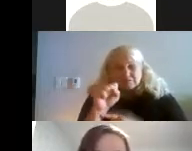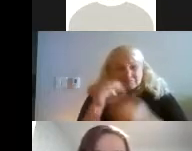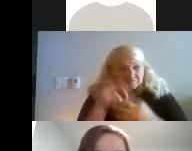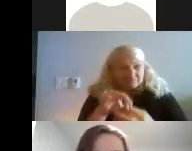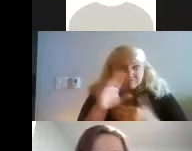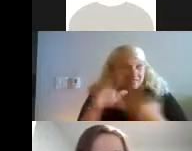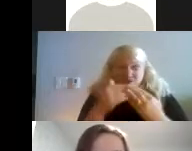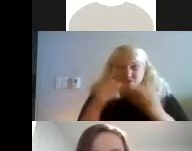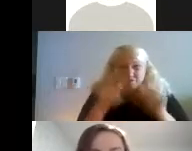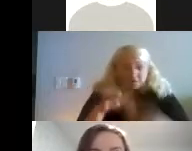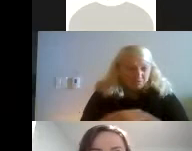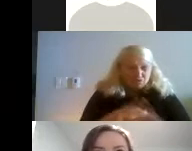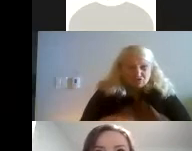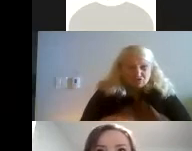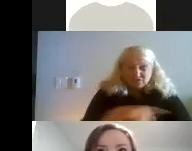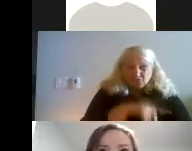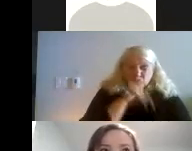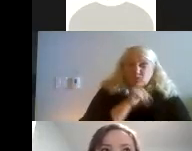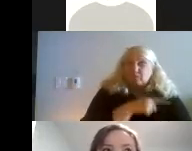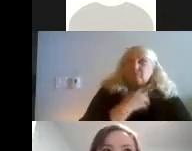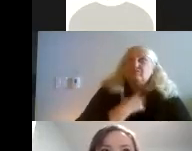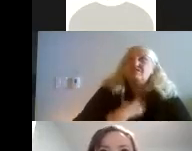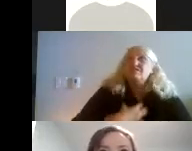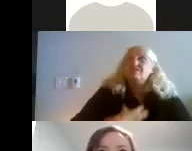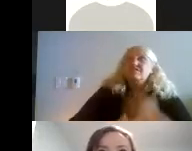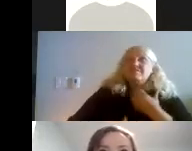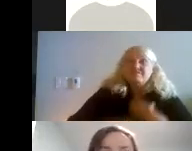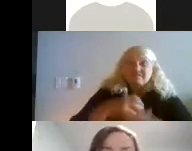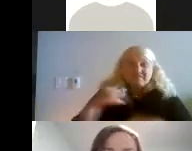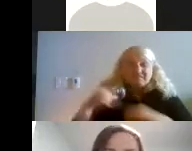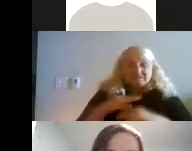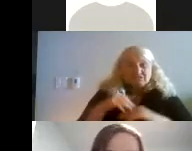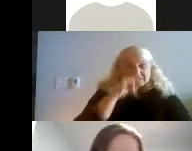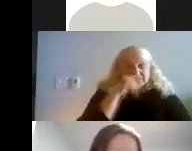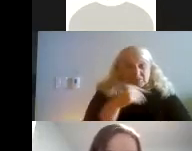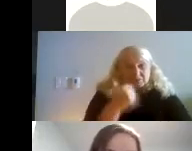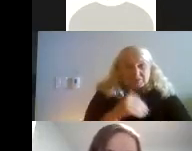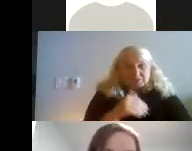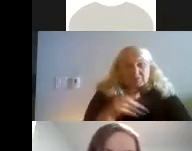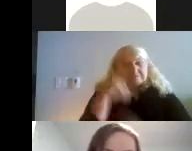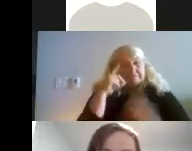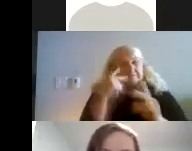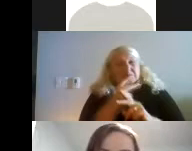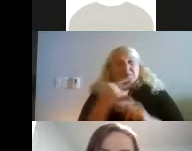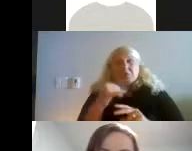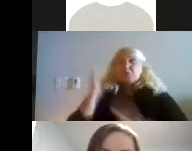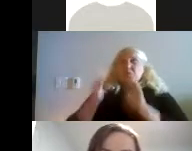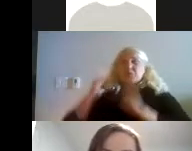starved Indigenous children. And so when we think about the systemic oppression, when we talk about